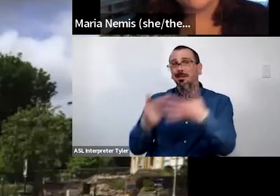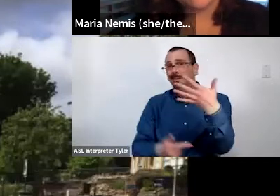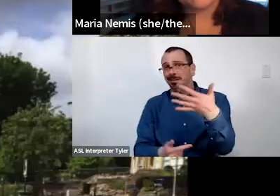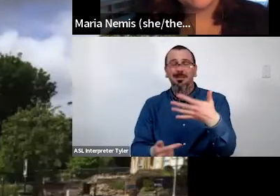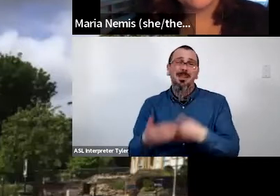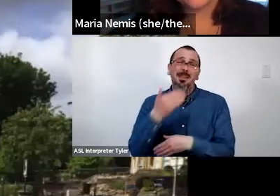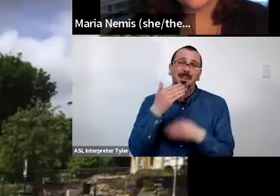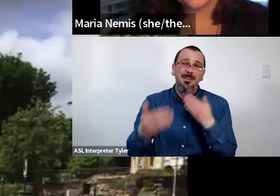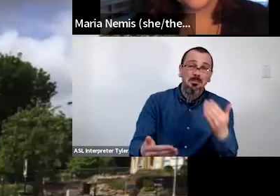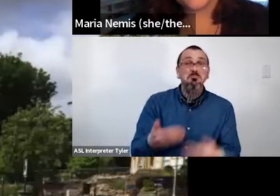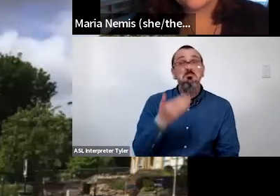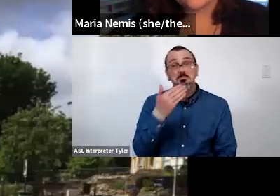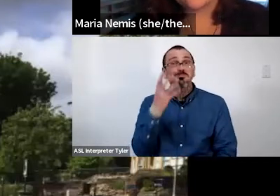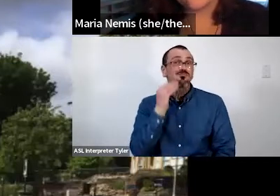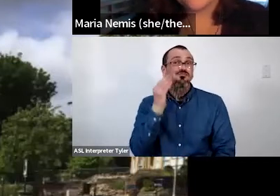fun.